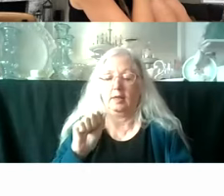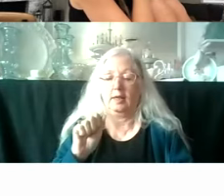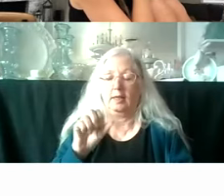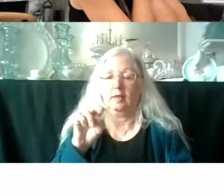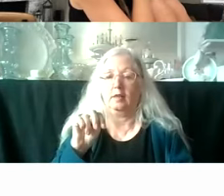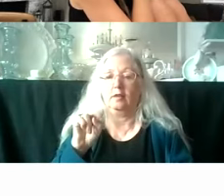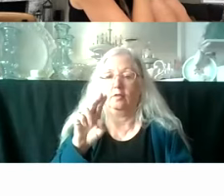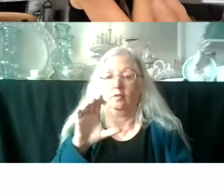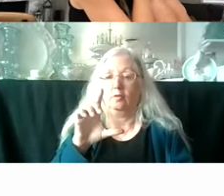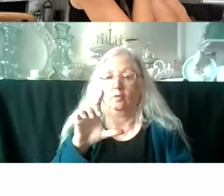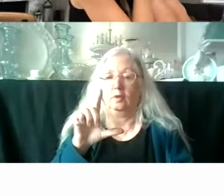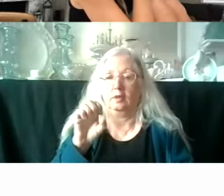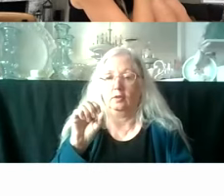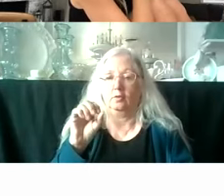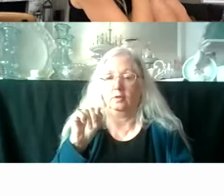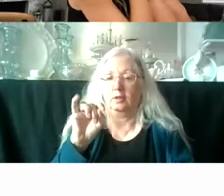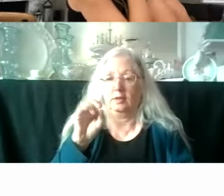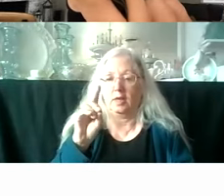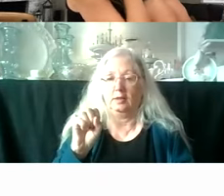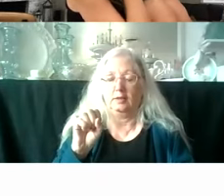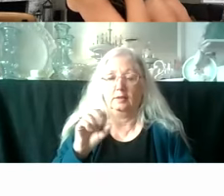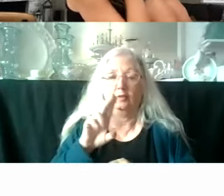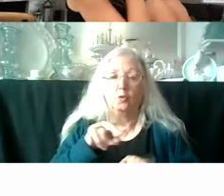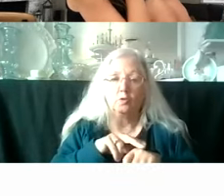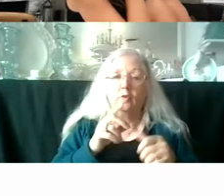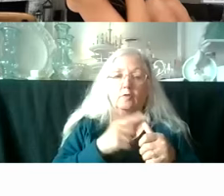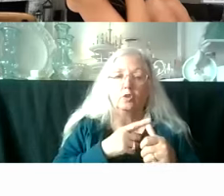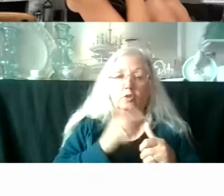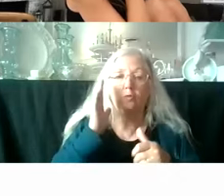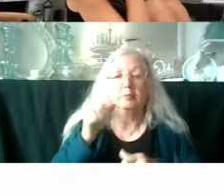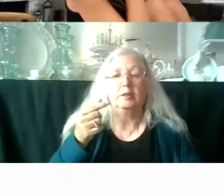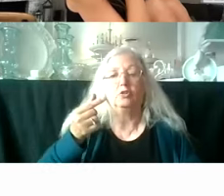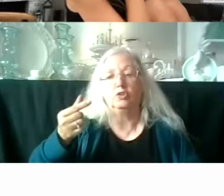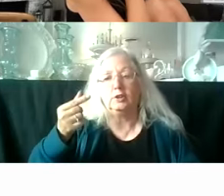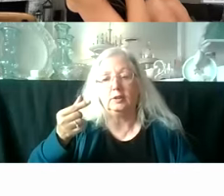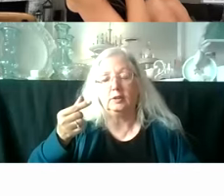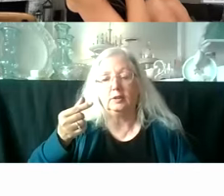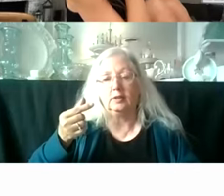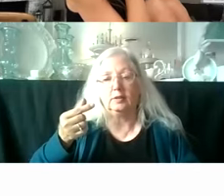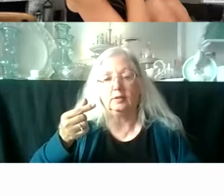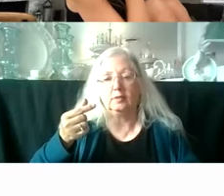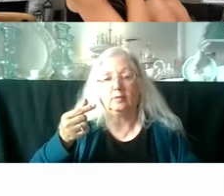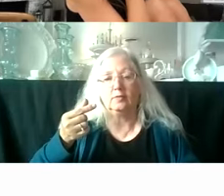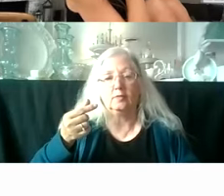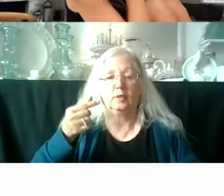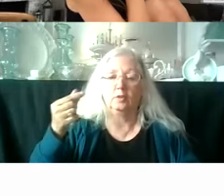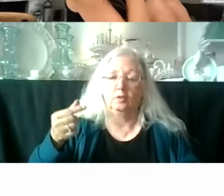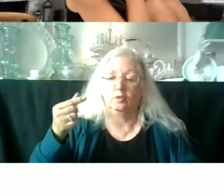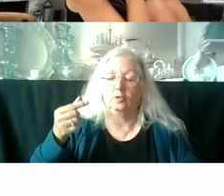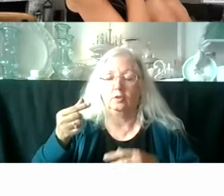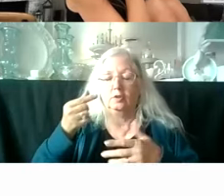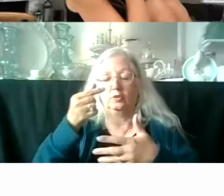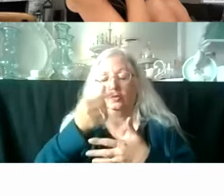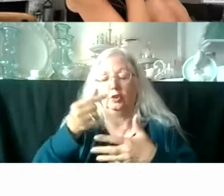to use an RNA nucleotide, of course, the first one would be G, oops, G, and then would be